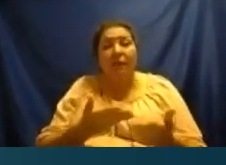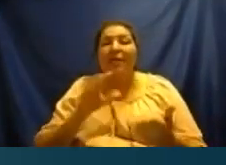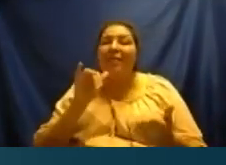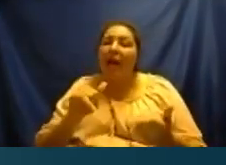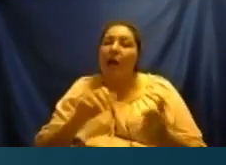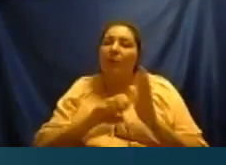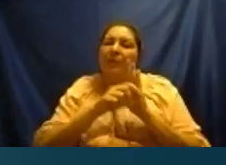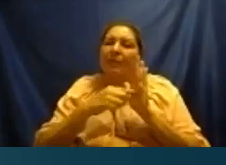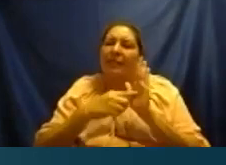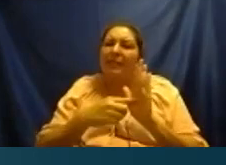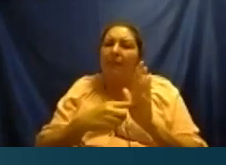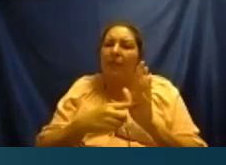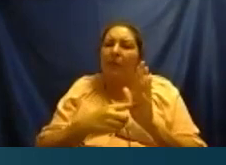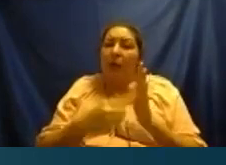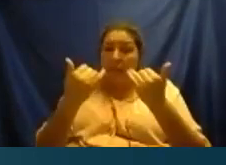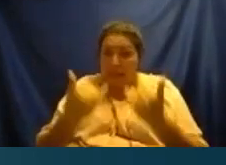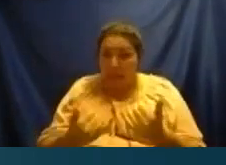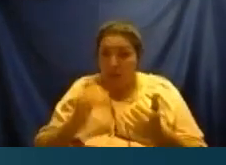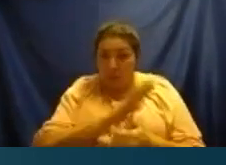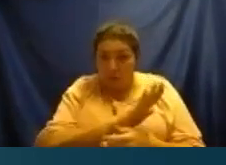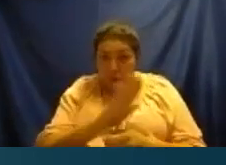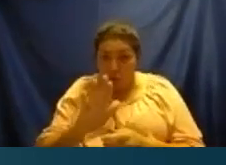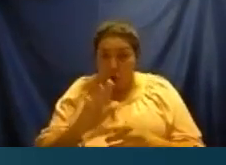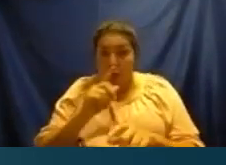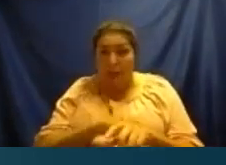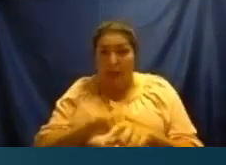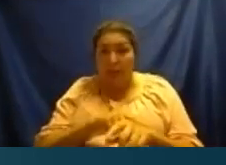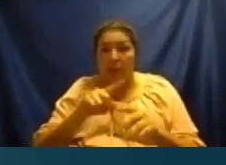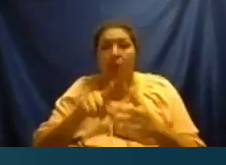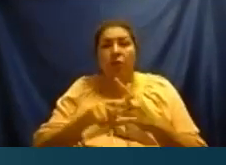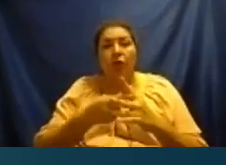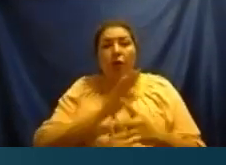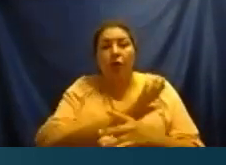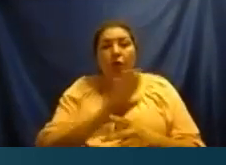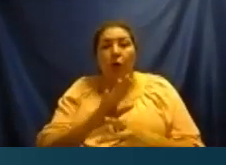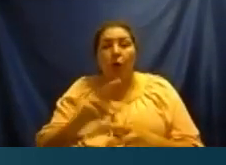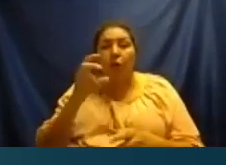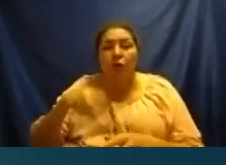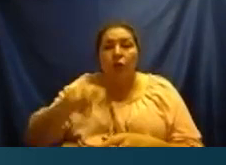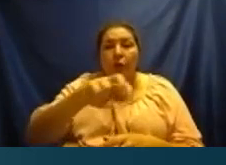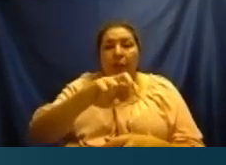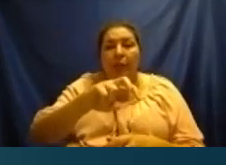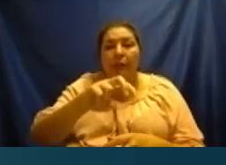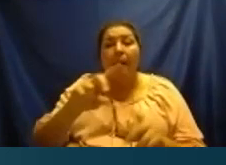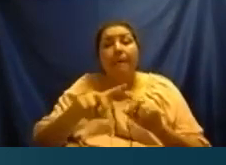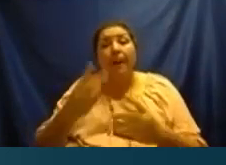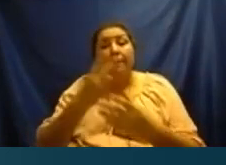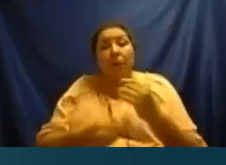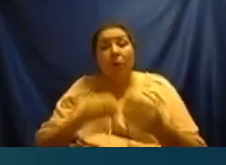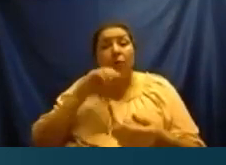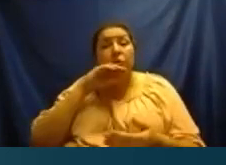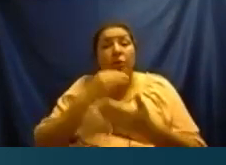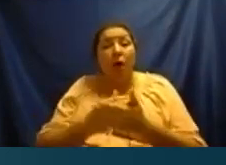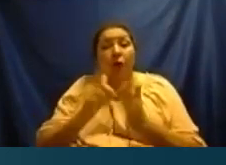leave to begin your journey. And yet, both daughter-in-laws choose to stay with Naomi, which